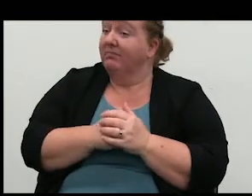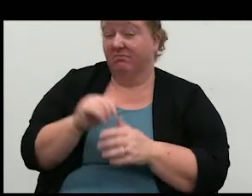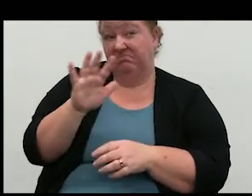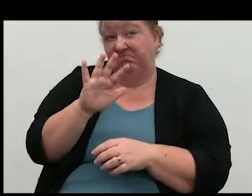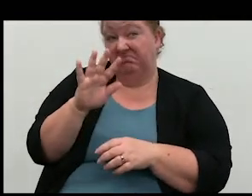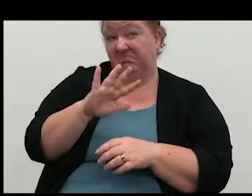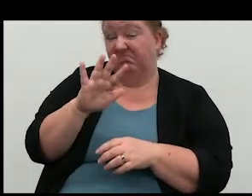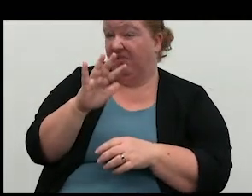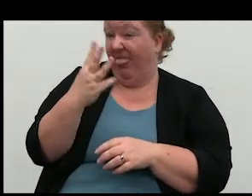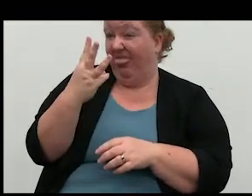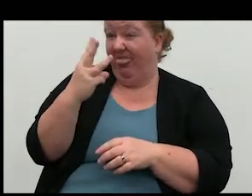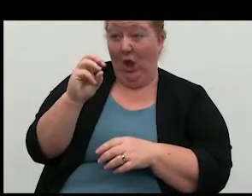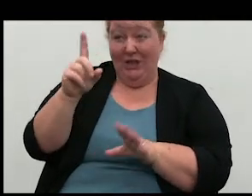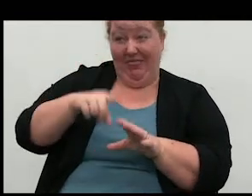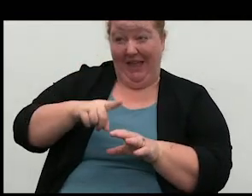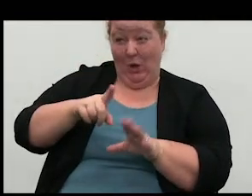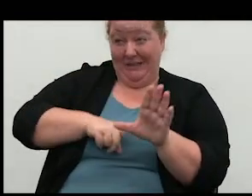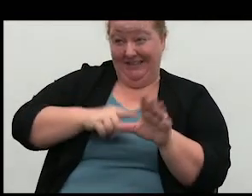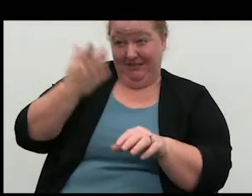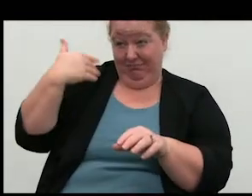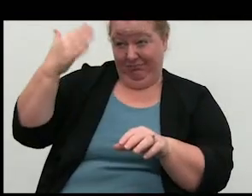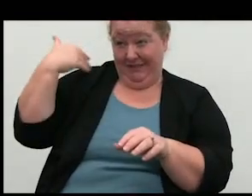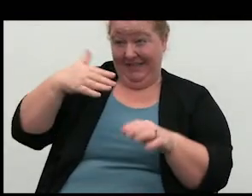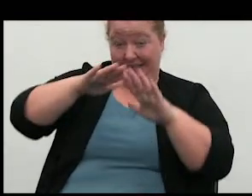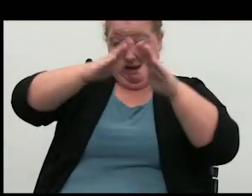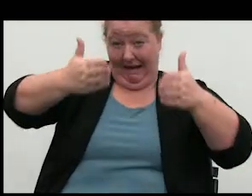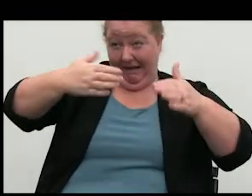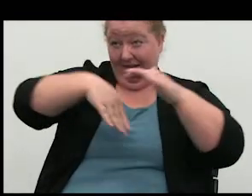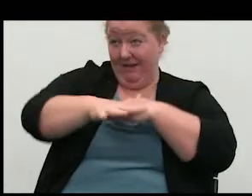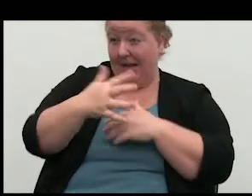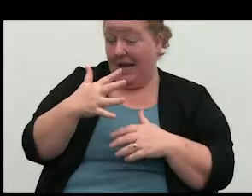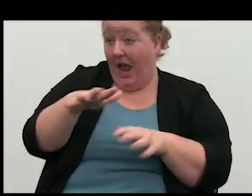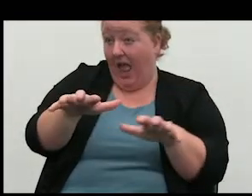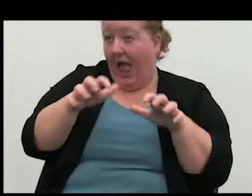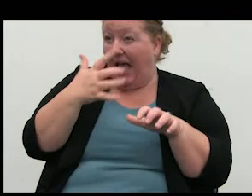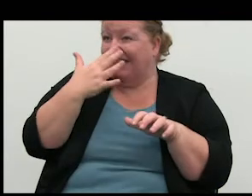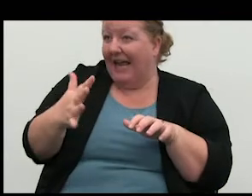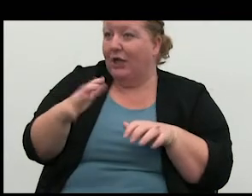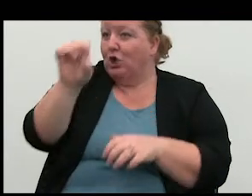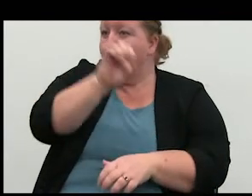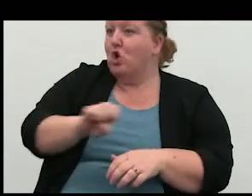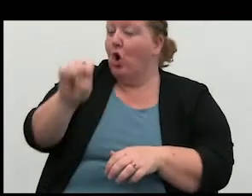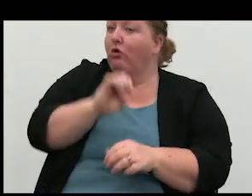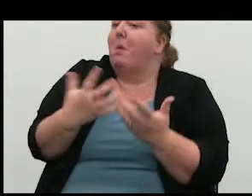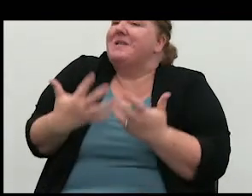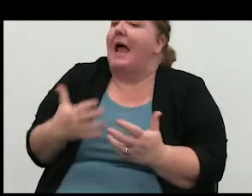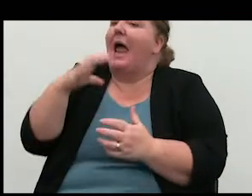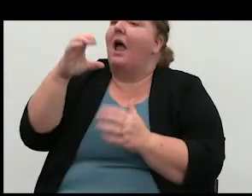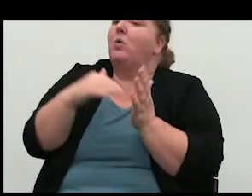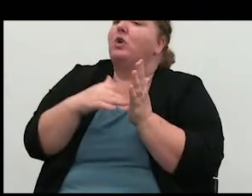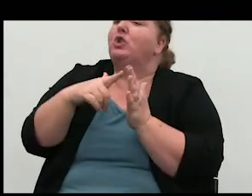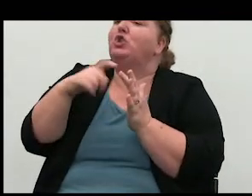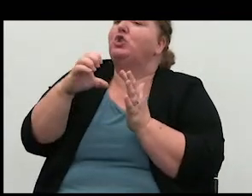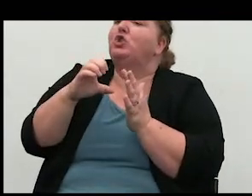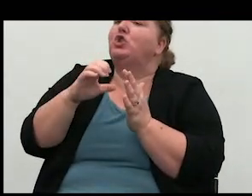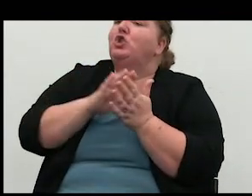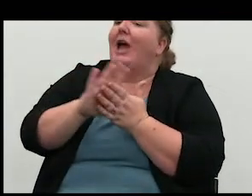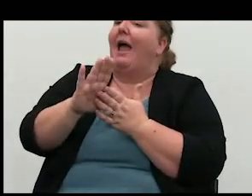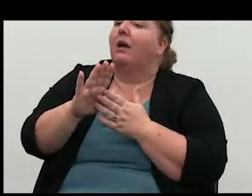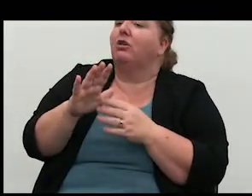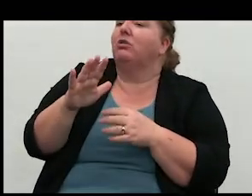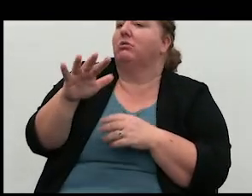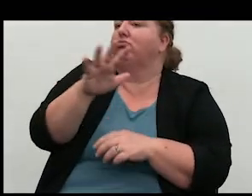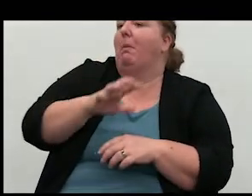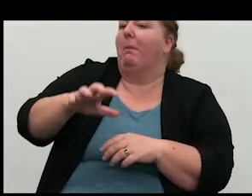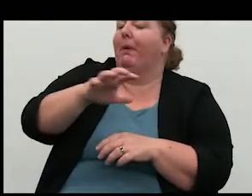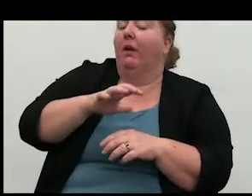30,000 years ago, in a cave in Ice Age Europe, what's now the Czech Republic, somebody, who or